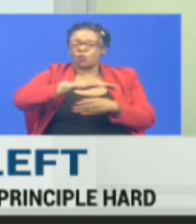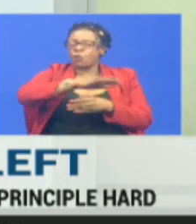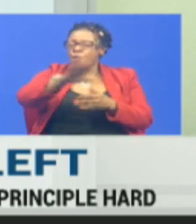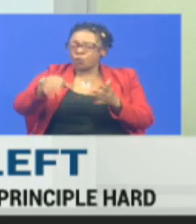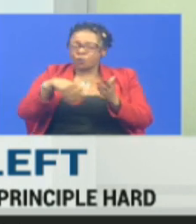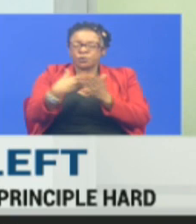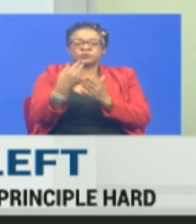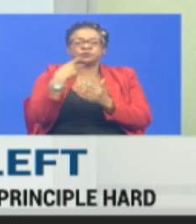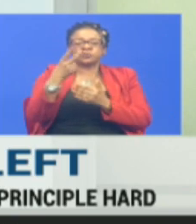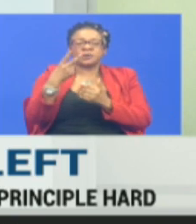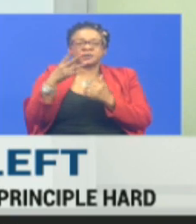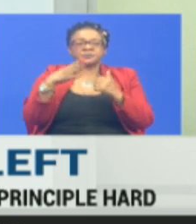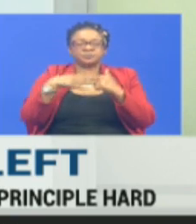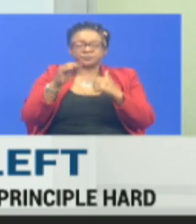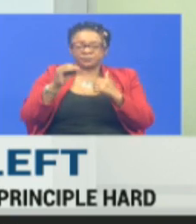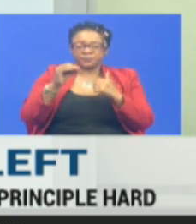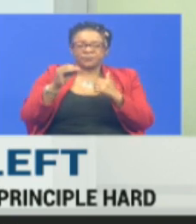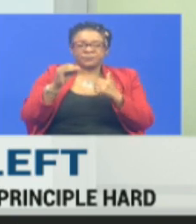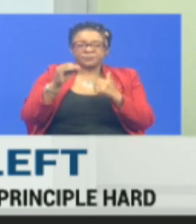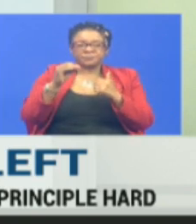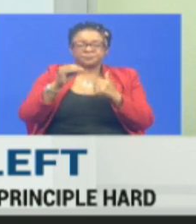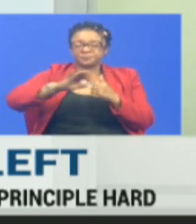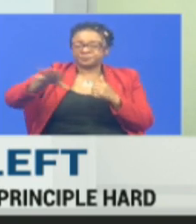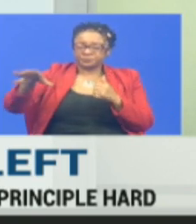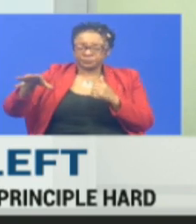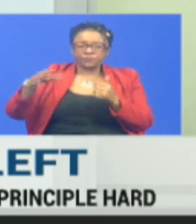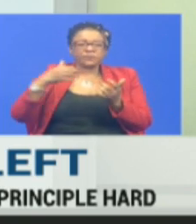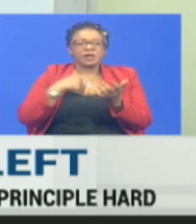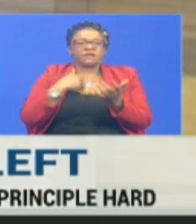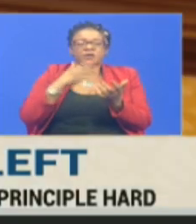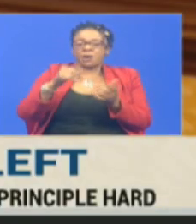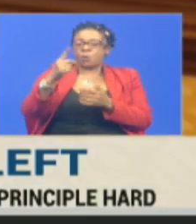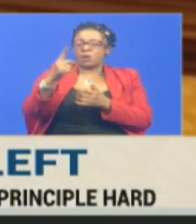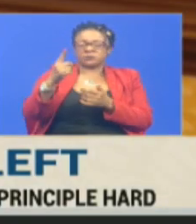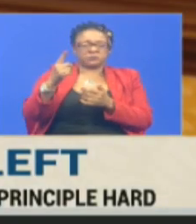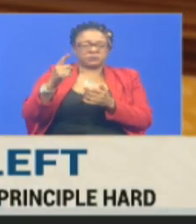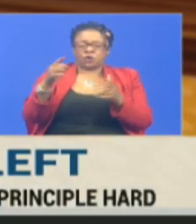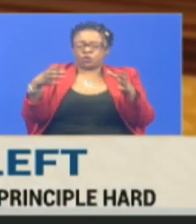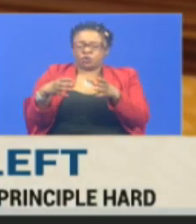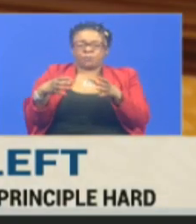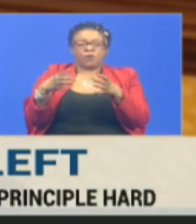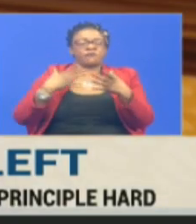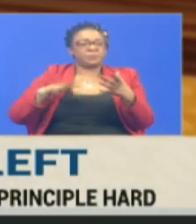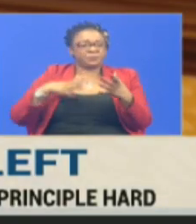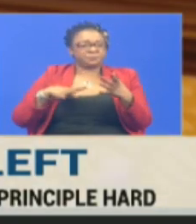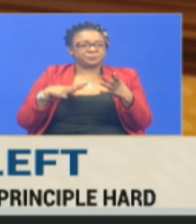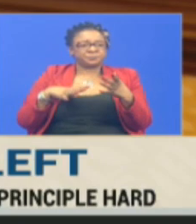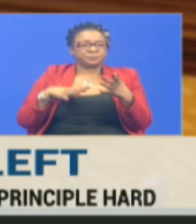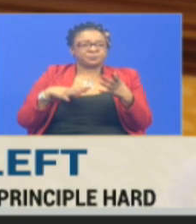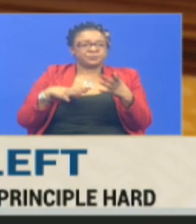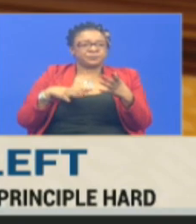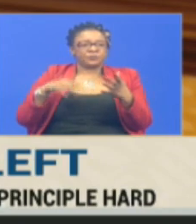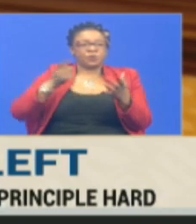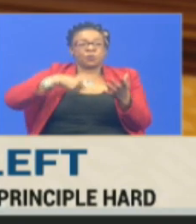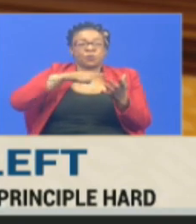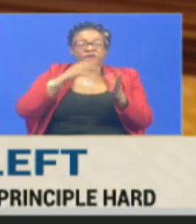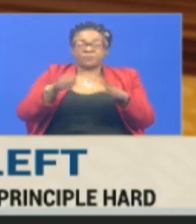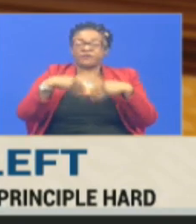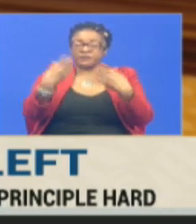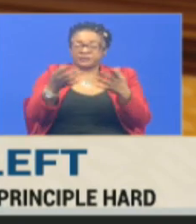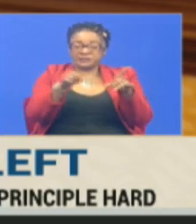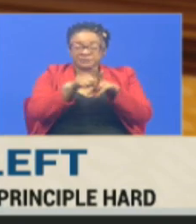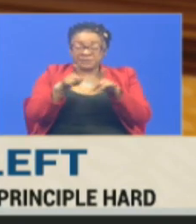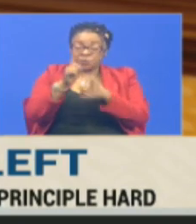and constitutions constituencies occupied by one gender. We had provided for a system similar to what we now have in the